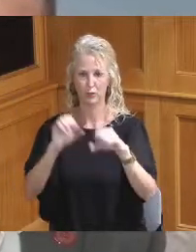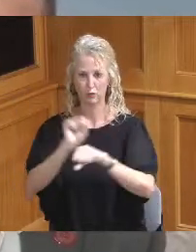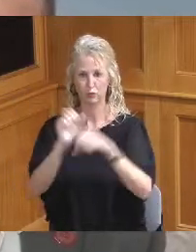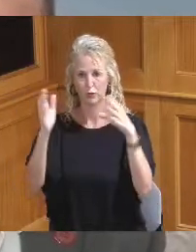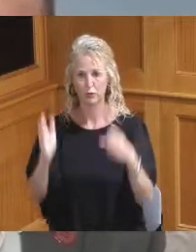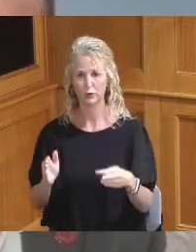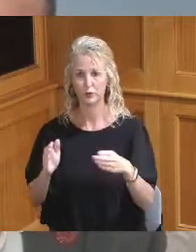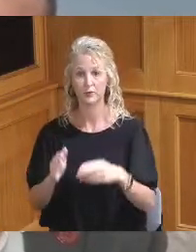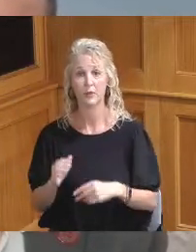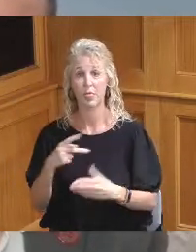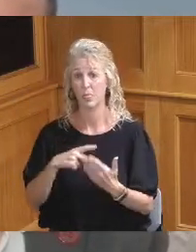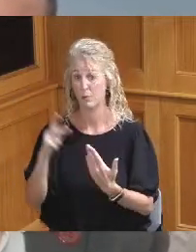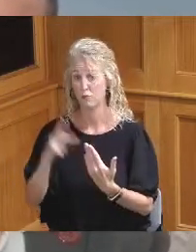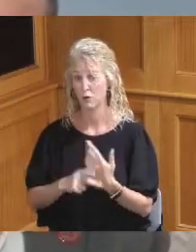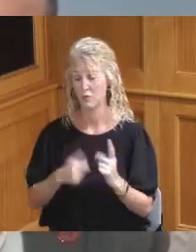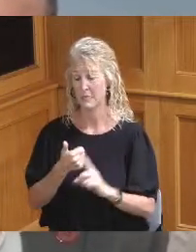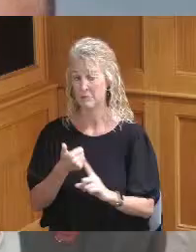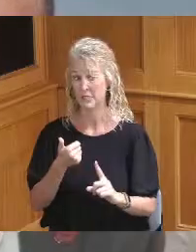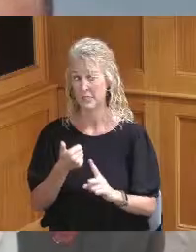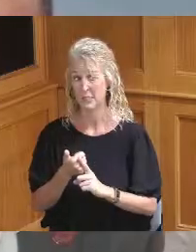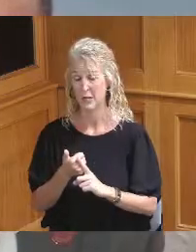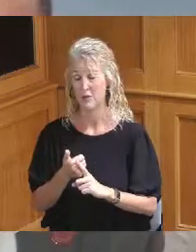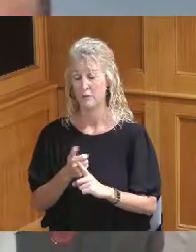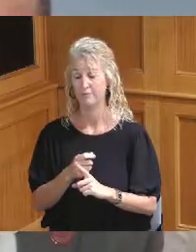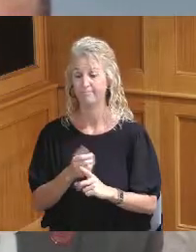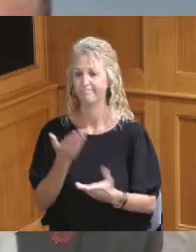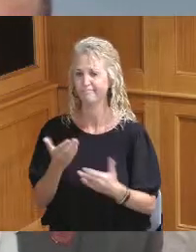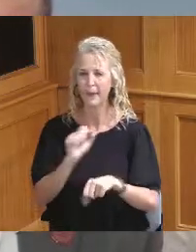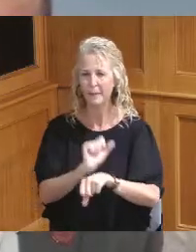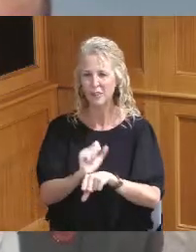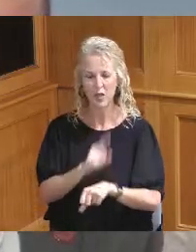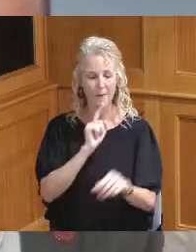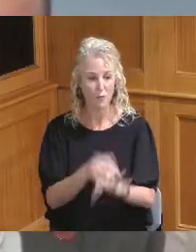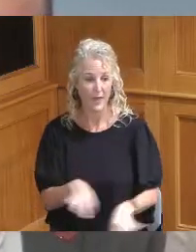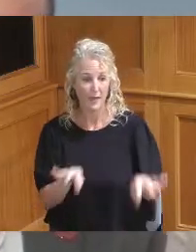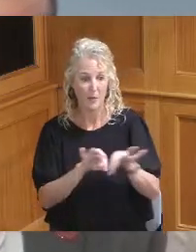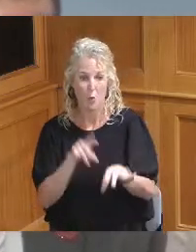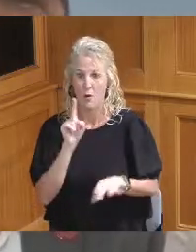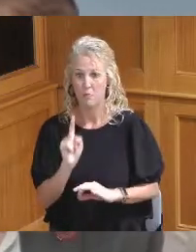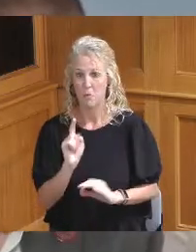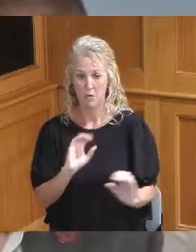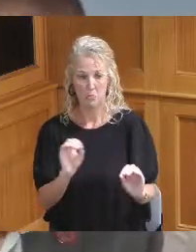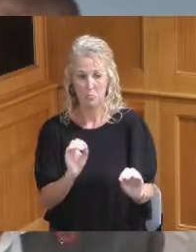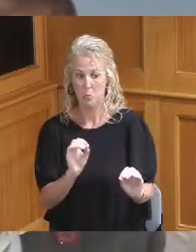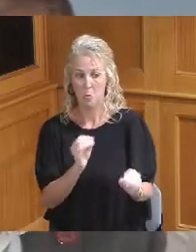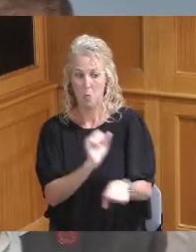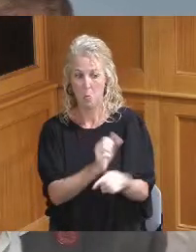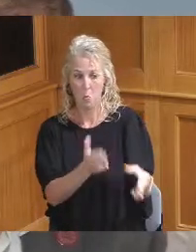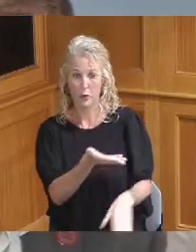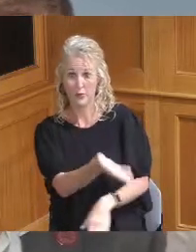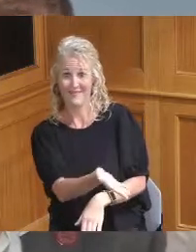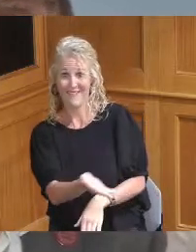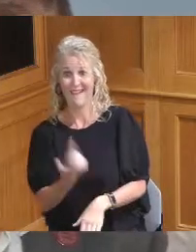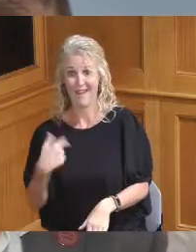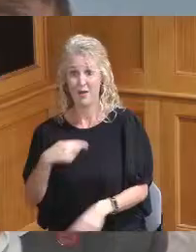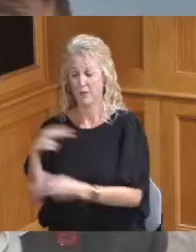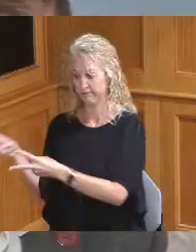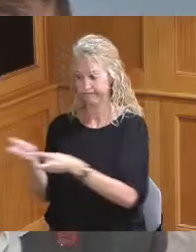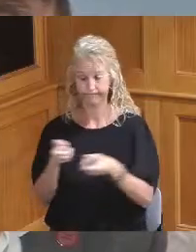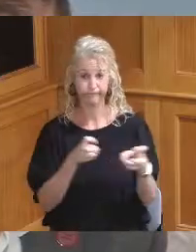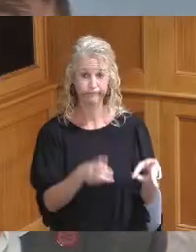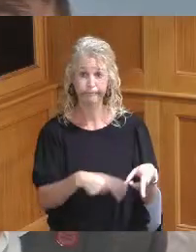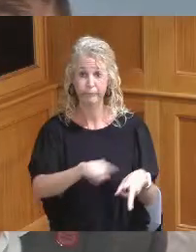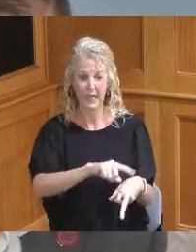The goal of the program is to fill critical positions in Hamilton County's construction industry while creating economic